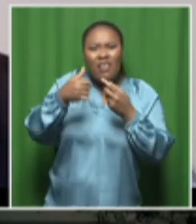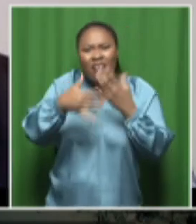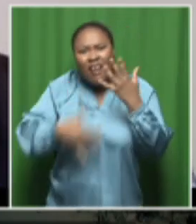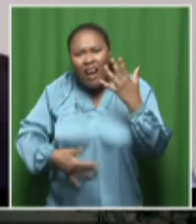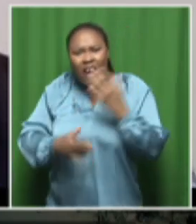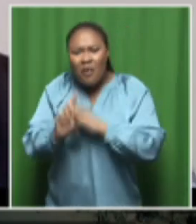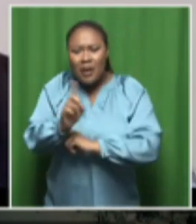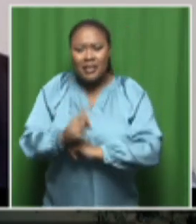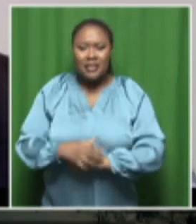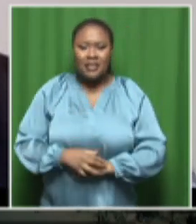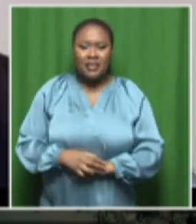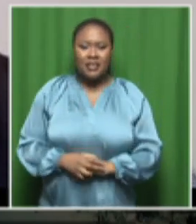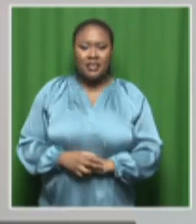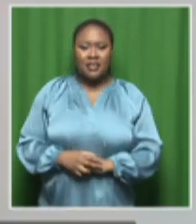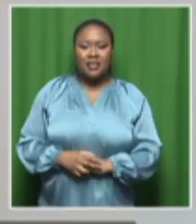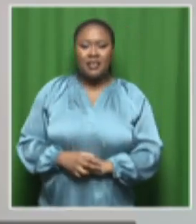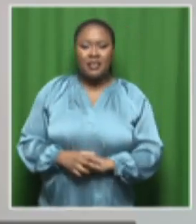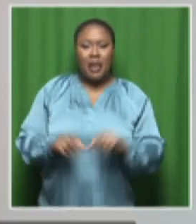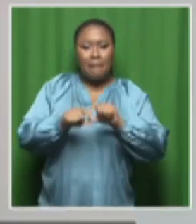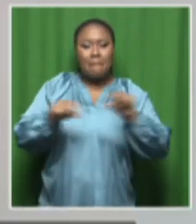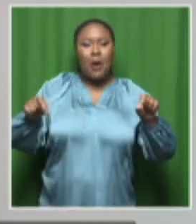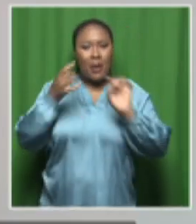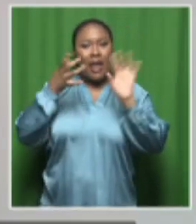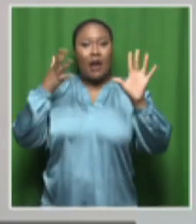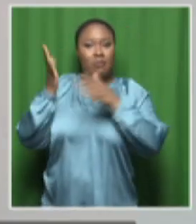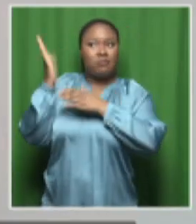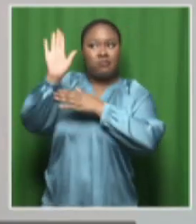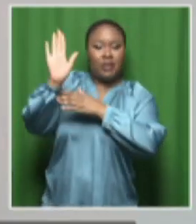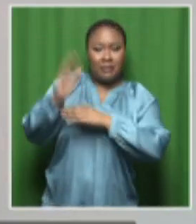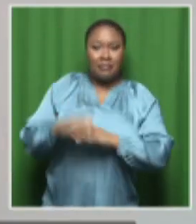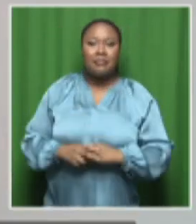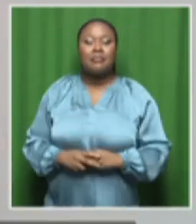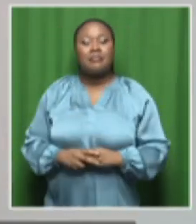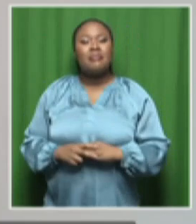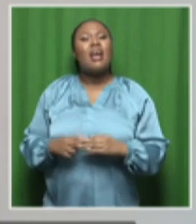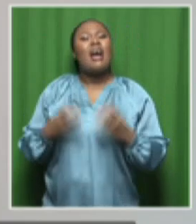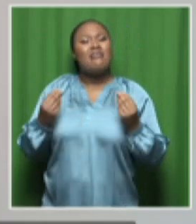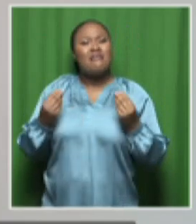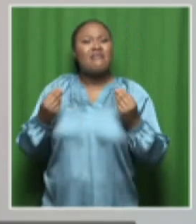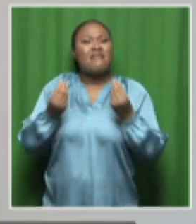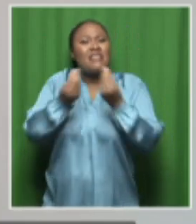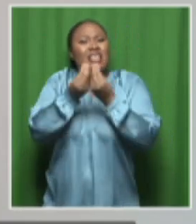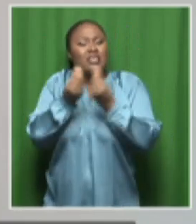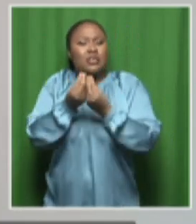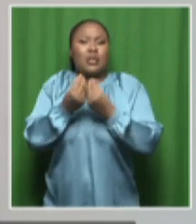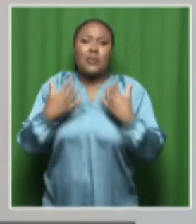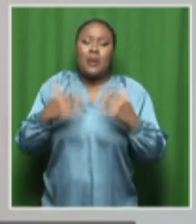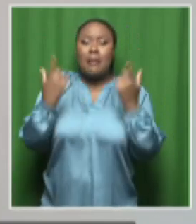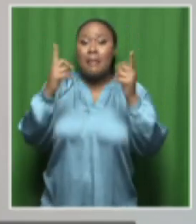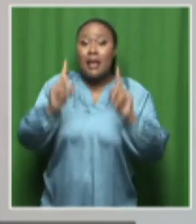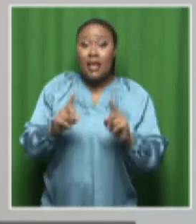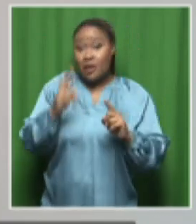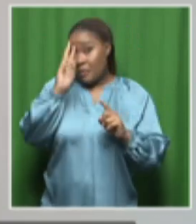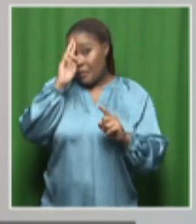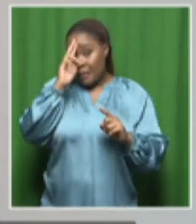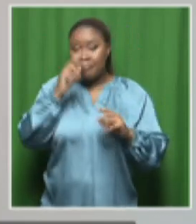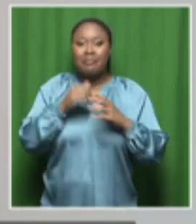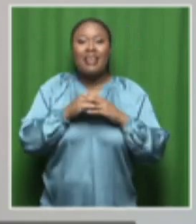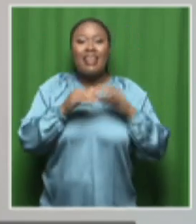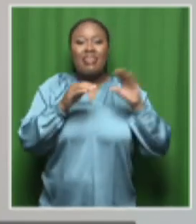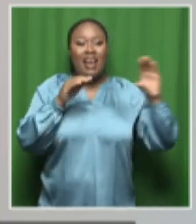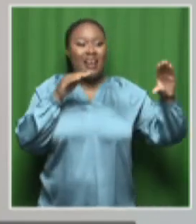Simpiwe, there's a few artifacts which is quite unique. You spoke earlier about the 3 caves,